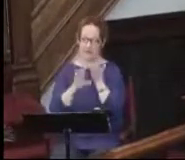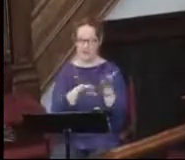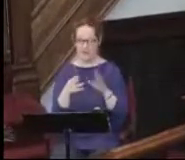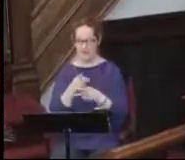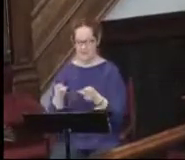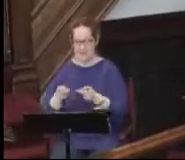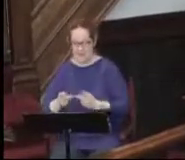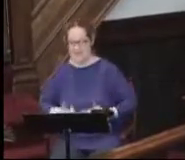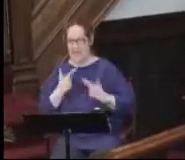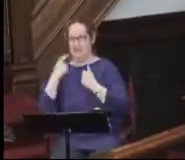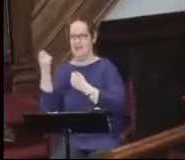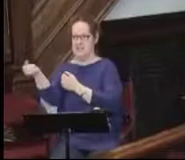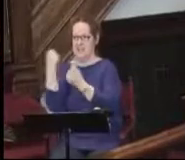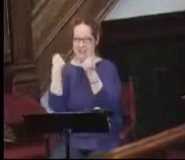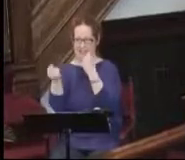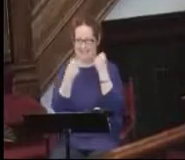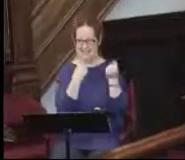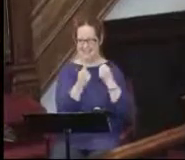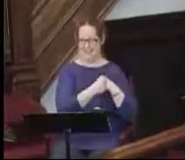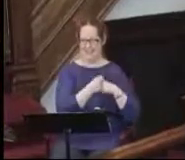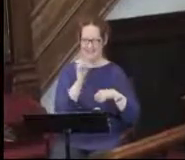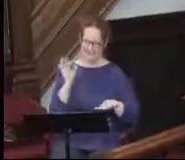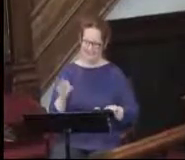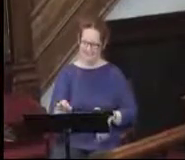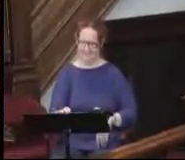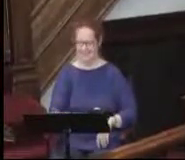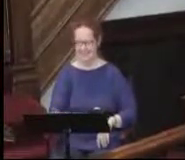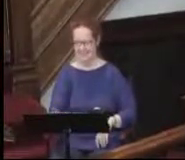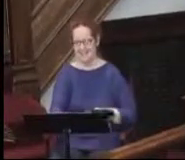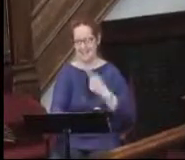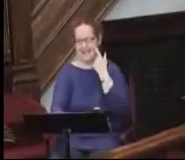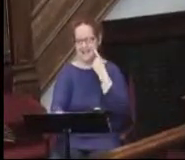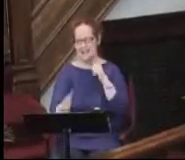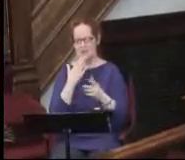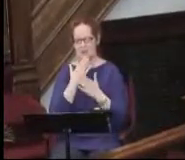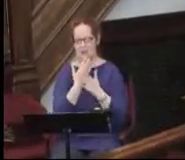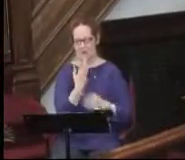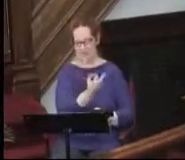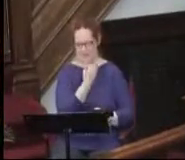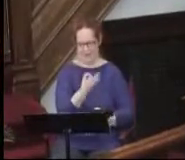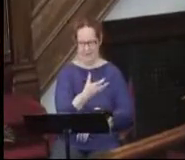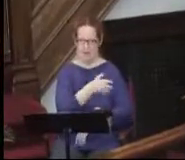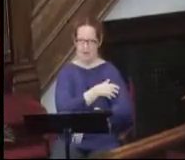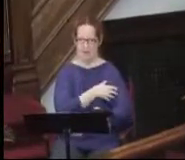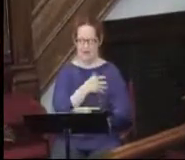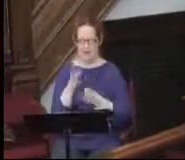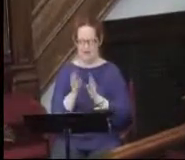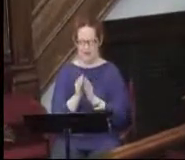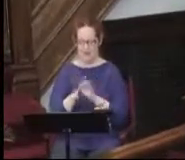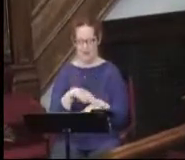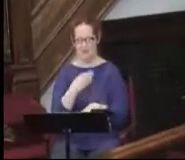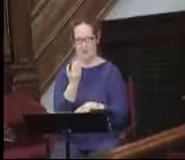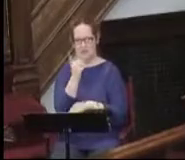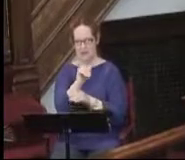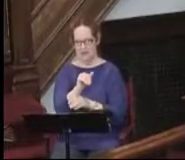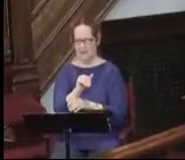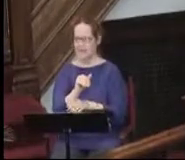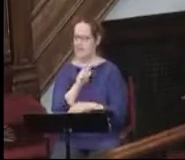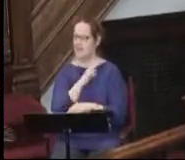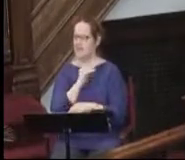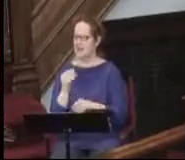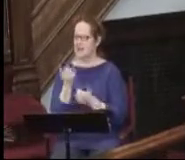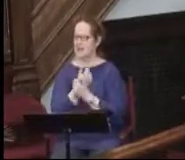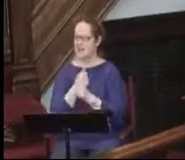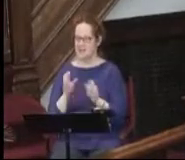live? Thank you. Yes, yes. See you on Good Friday. Powerful service Good Friday evening and